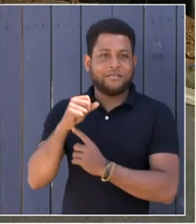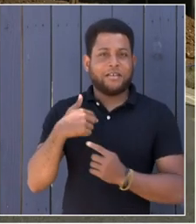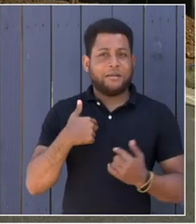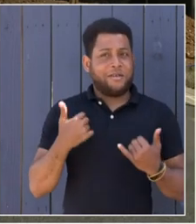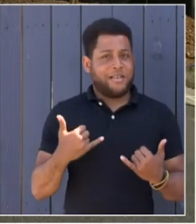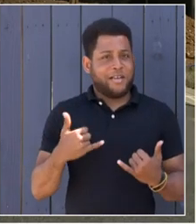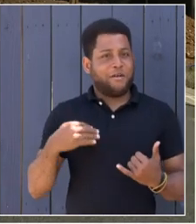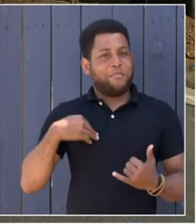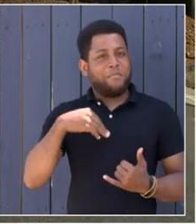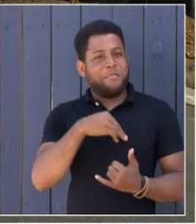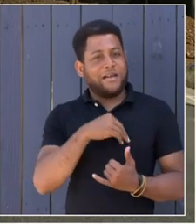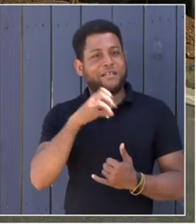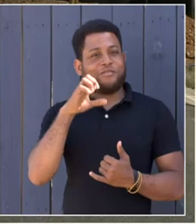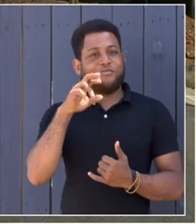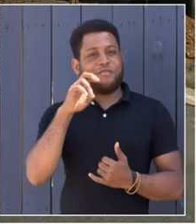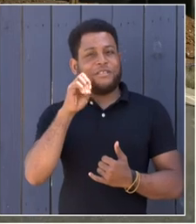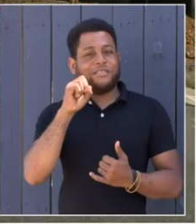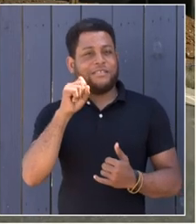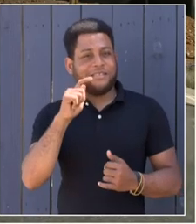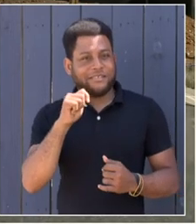Center.